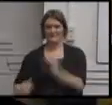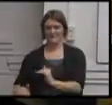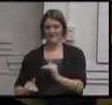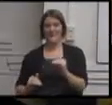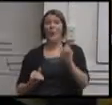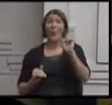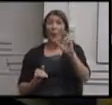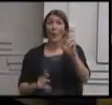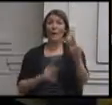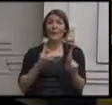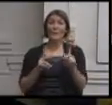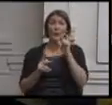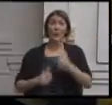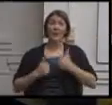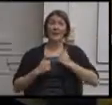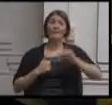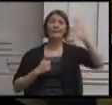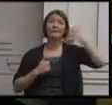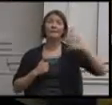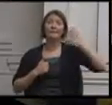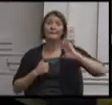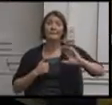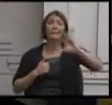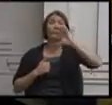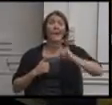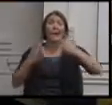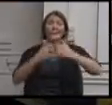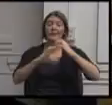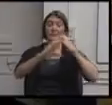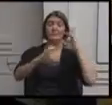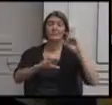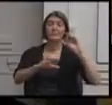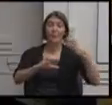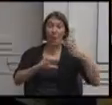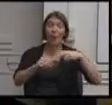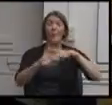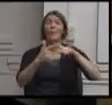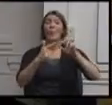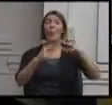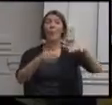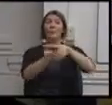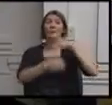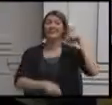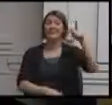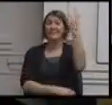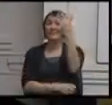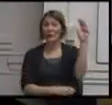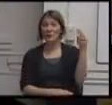persons living in manufactured housing, and persons living in rural areas.